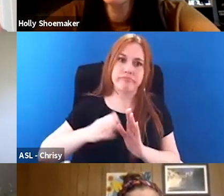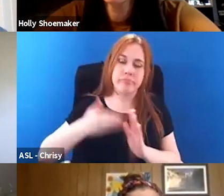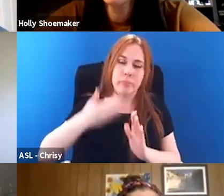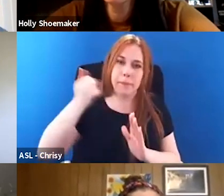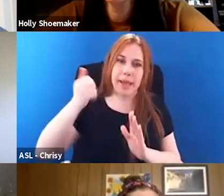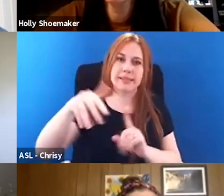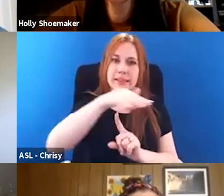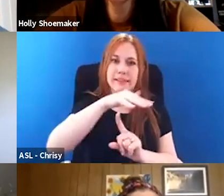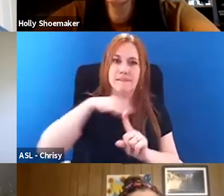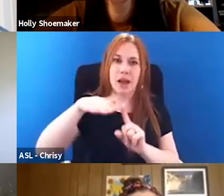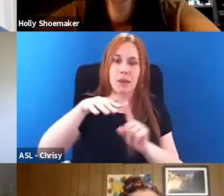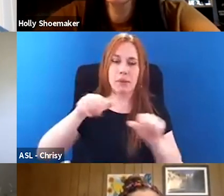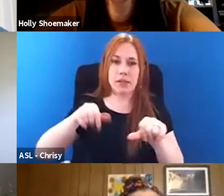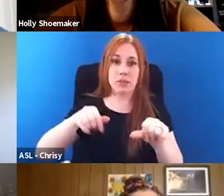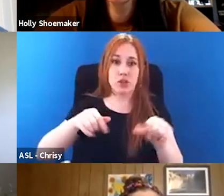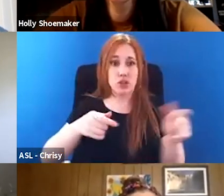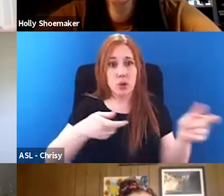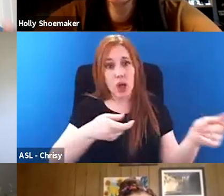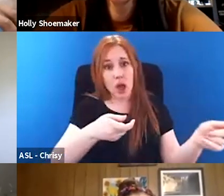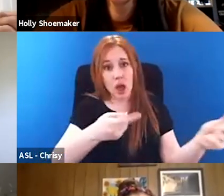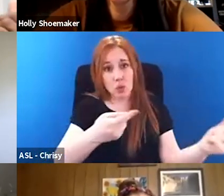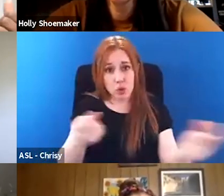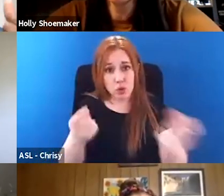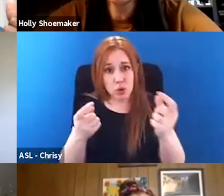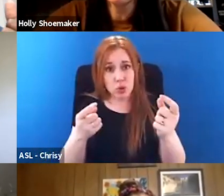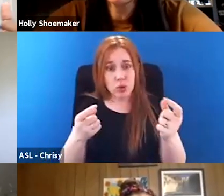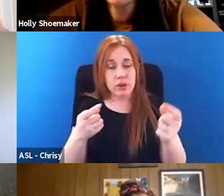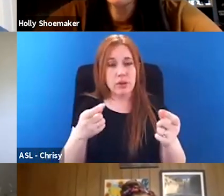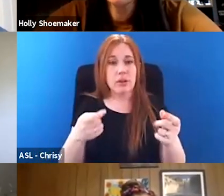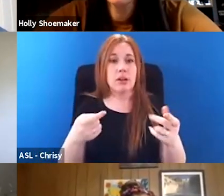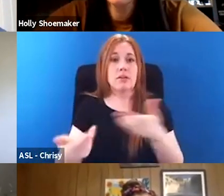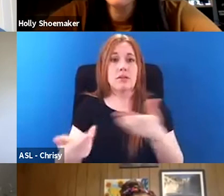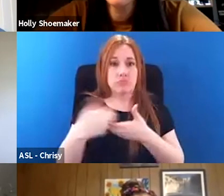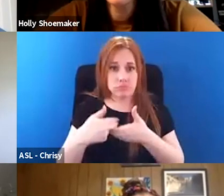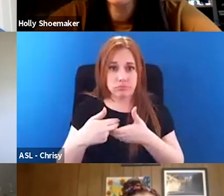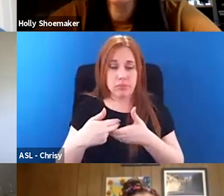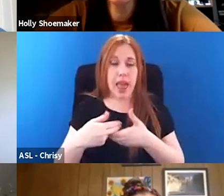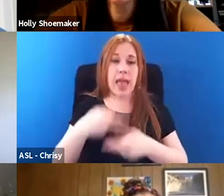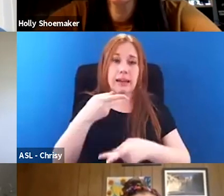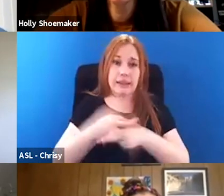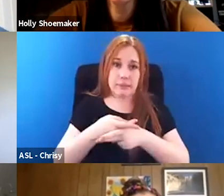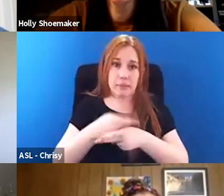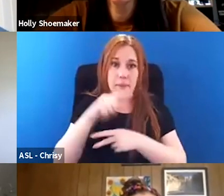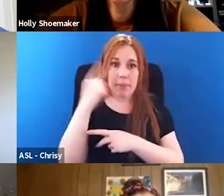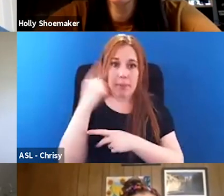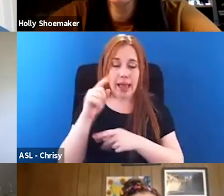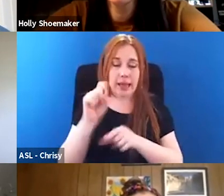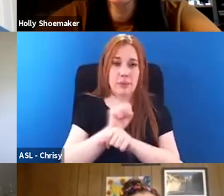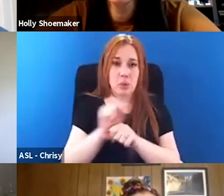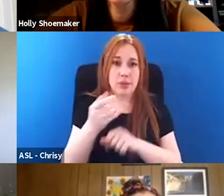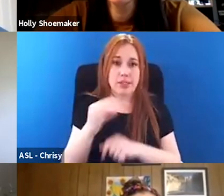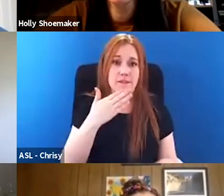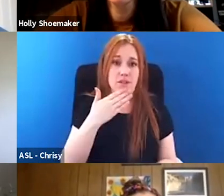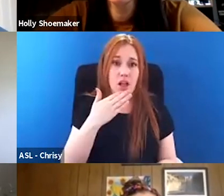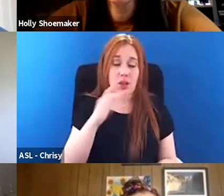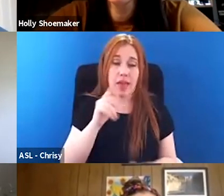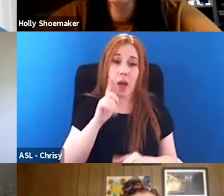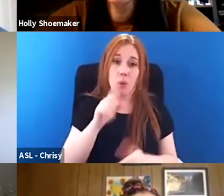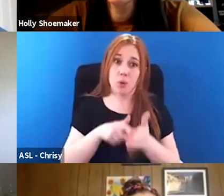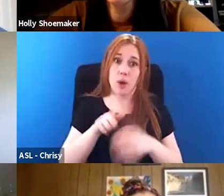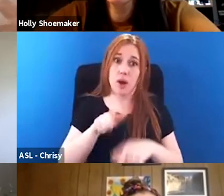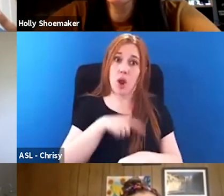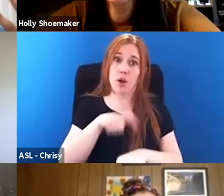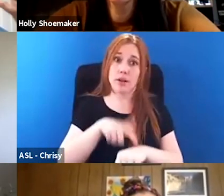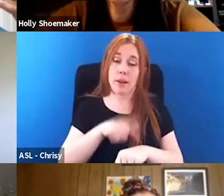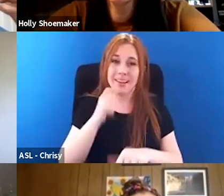retain, and scale Black employees and communities of color. That piece is going to take a huge amount of time, primarily because of the fact